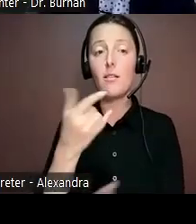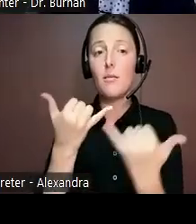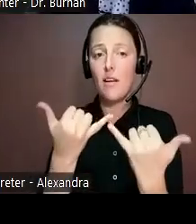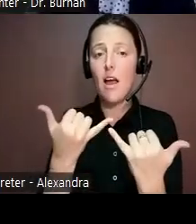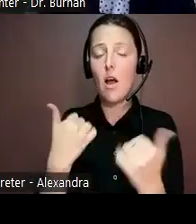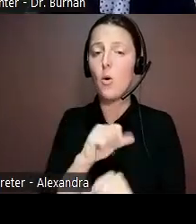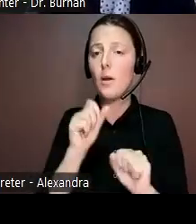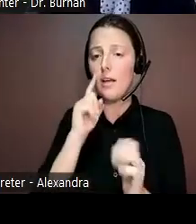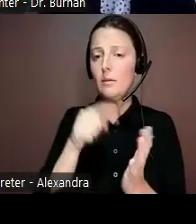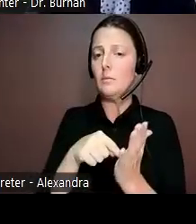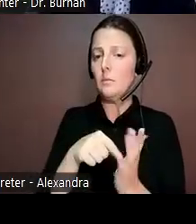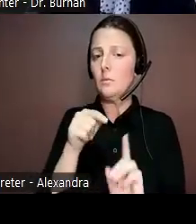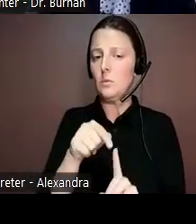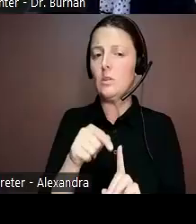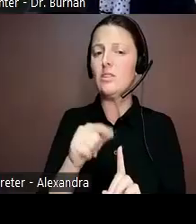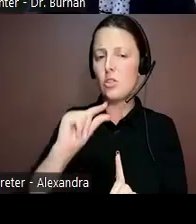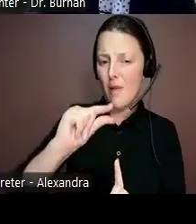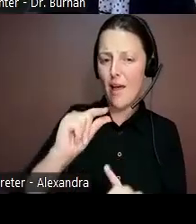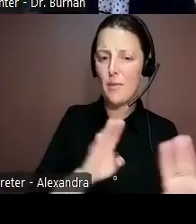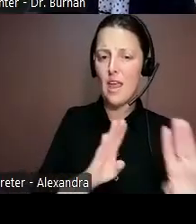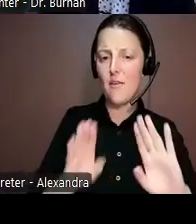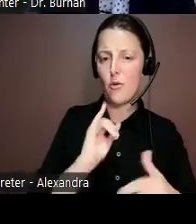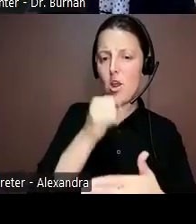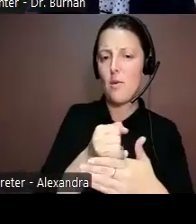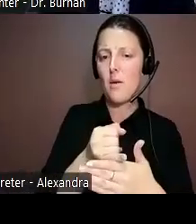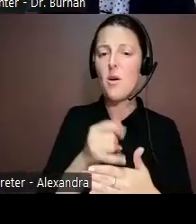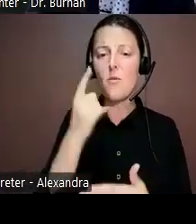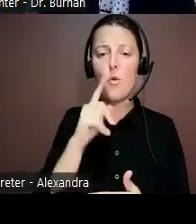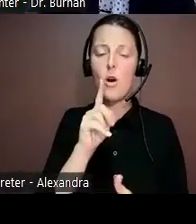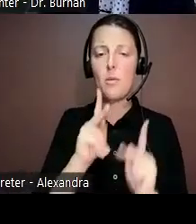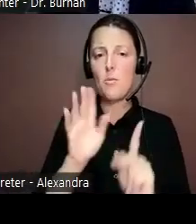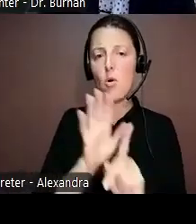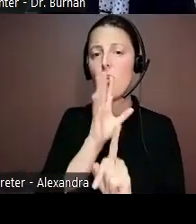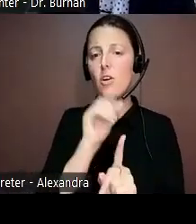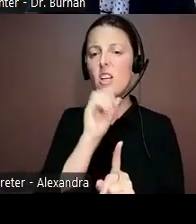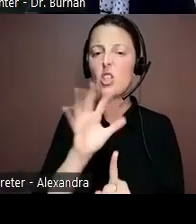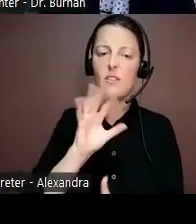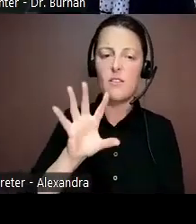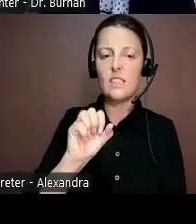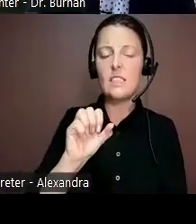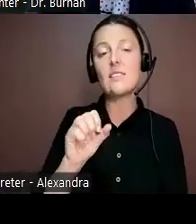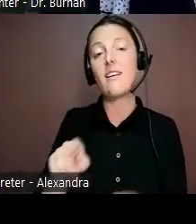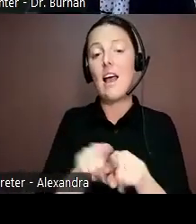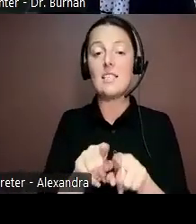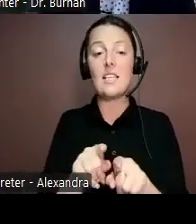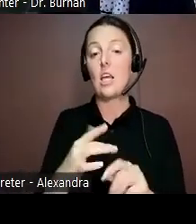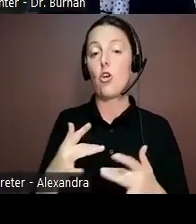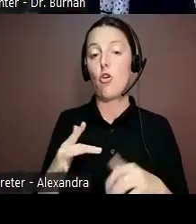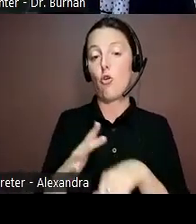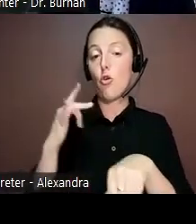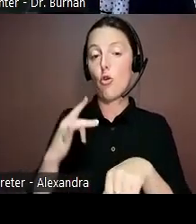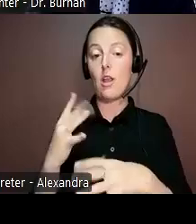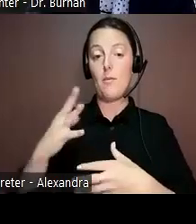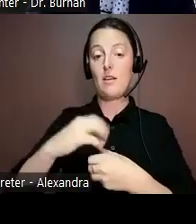people in their 50s as an early manifestation of cognitive disorder. So he clustered it very nicely into change in behavior